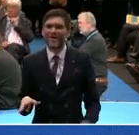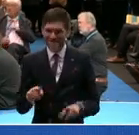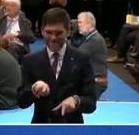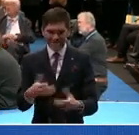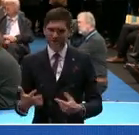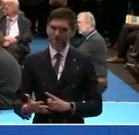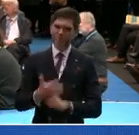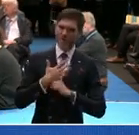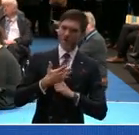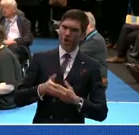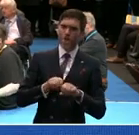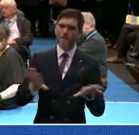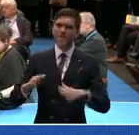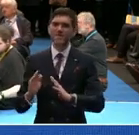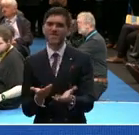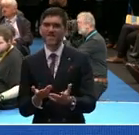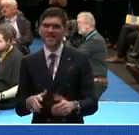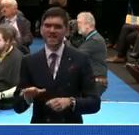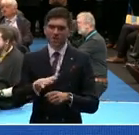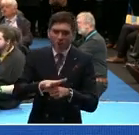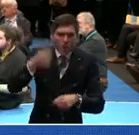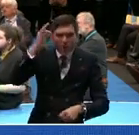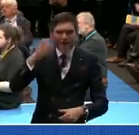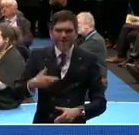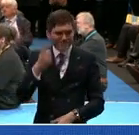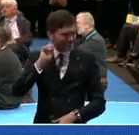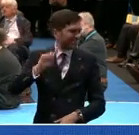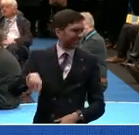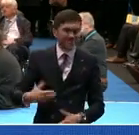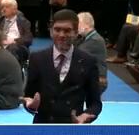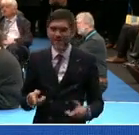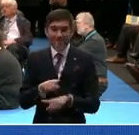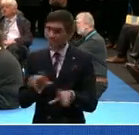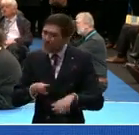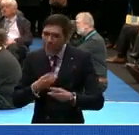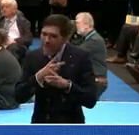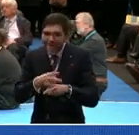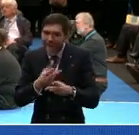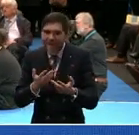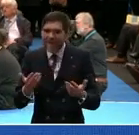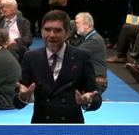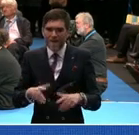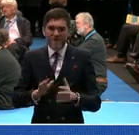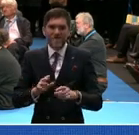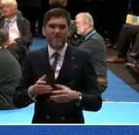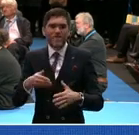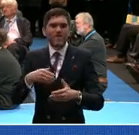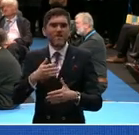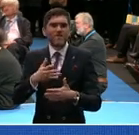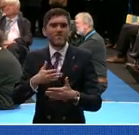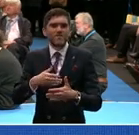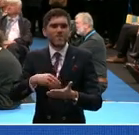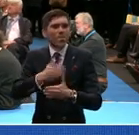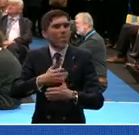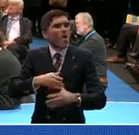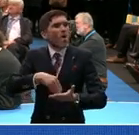pressures on public services or local authorities. They do not care about the damage to our labour market and driving down